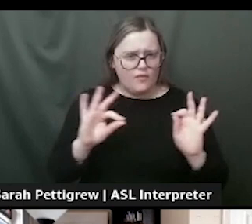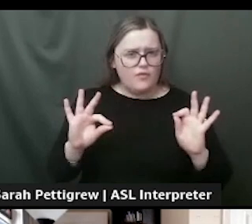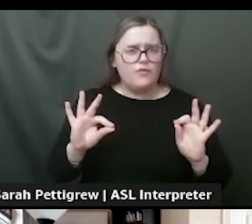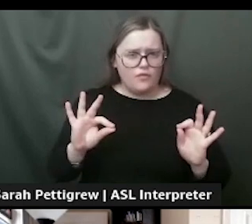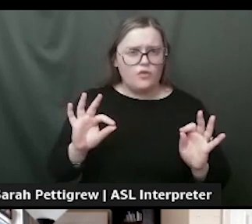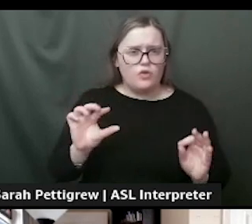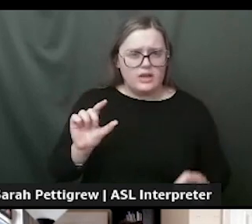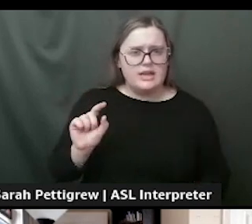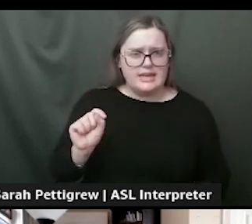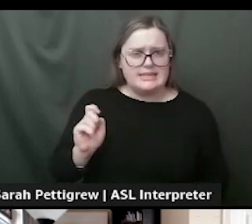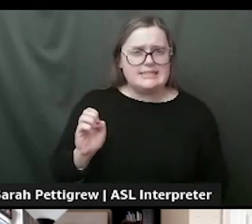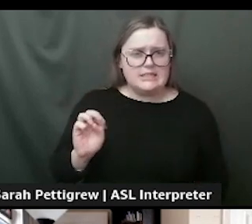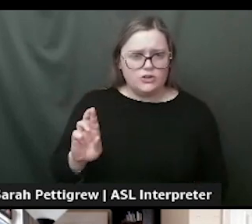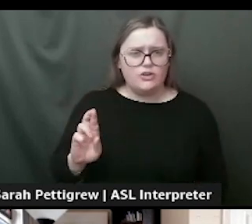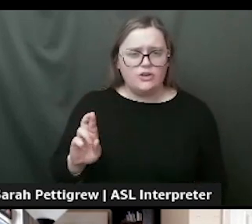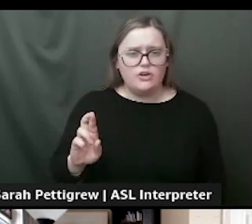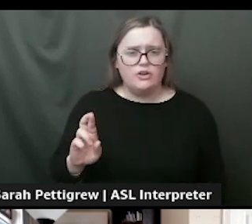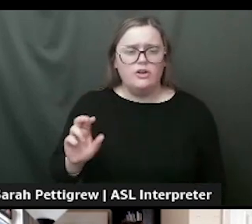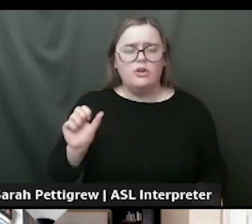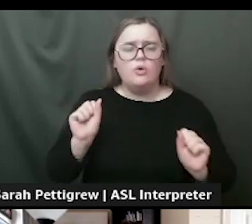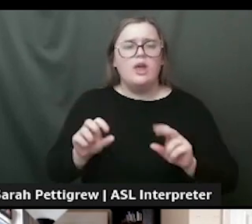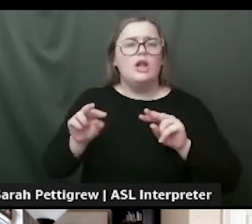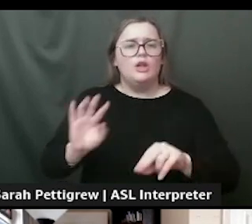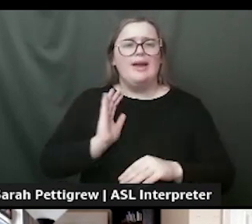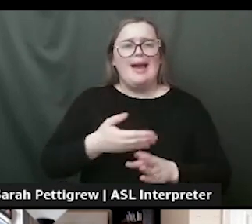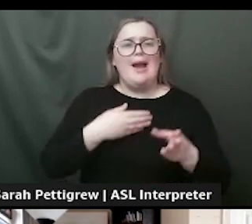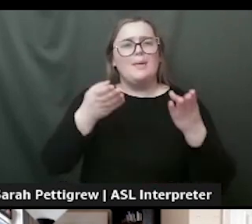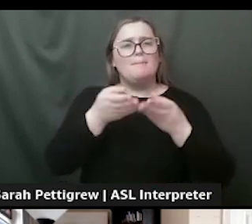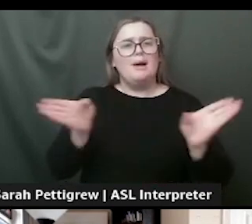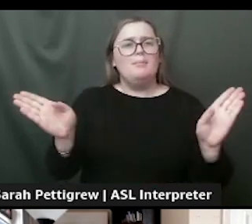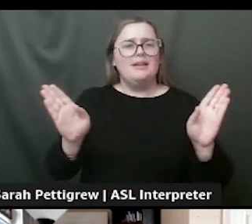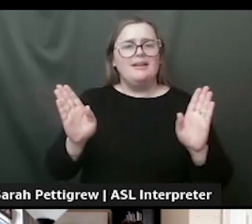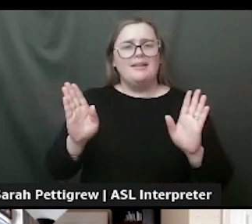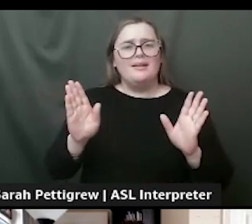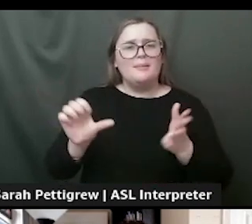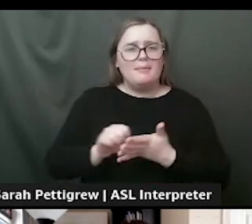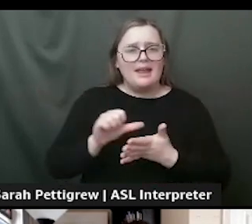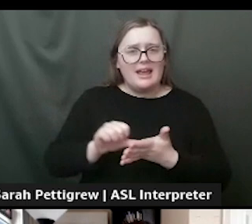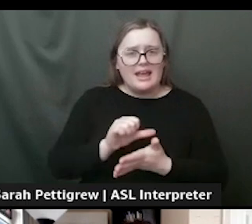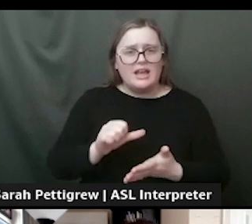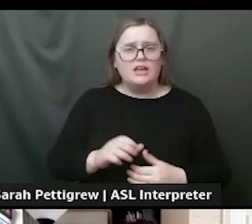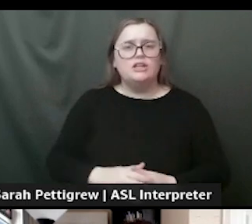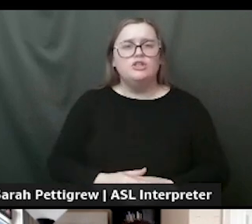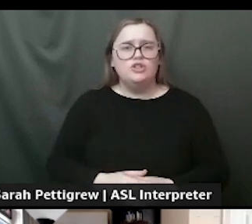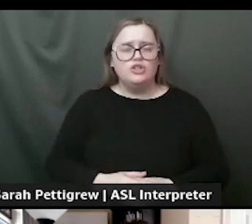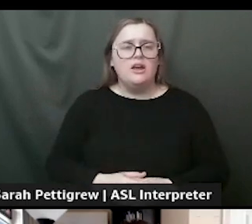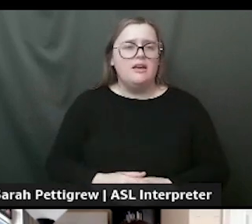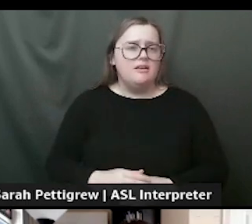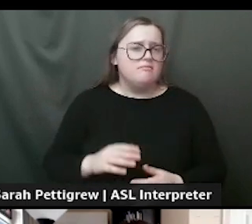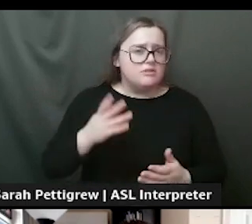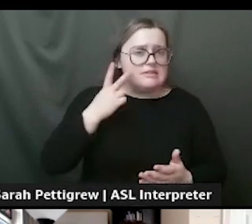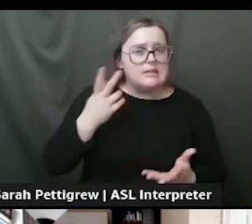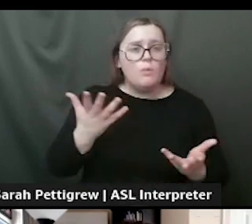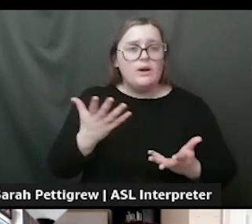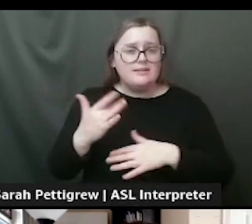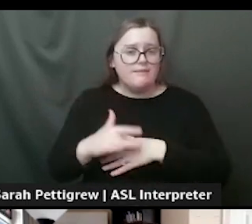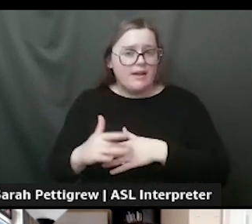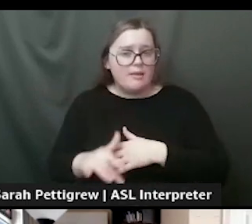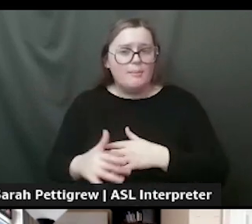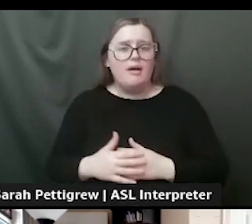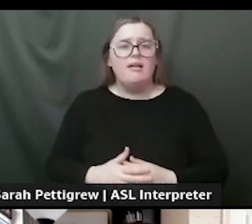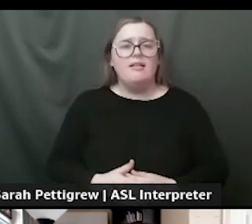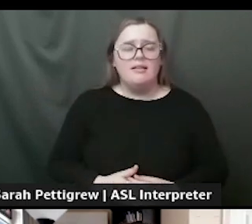our public page, the pricing page, to look at what's available,